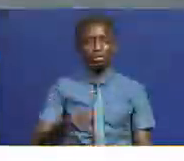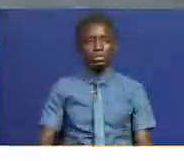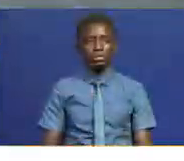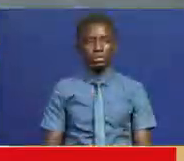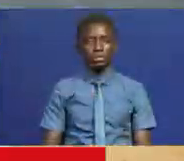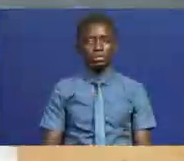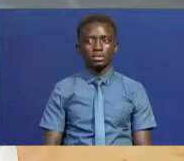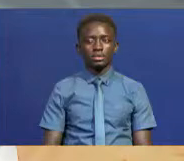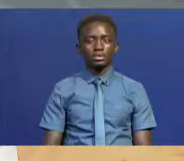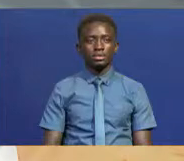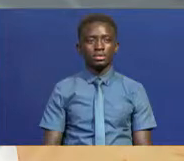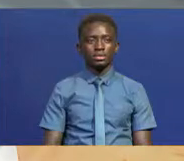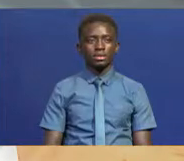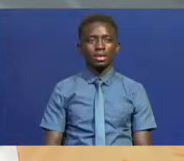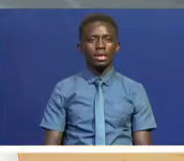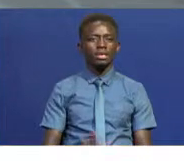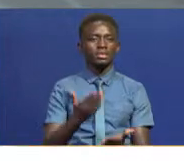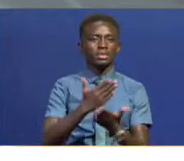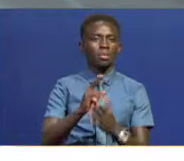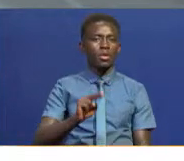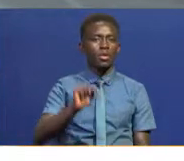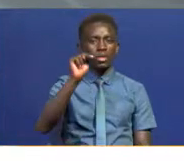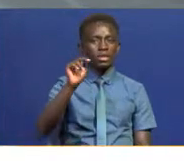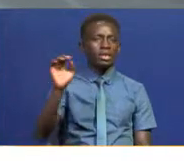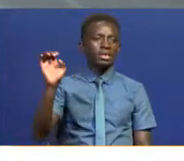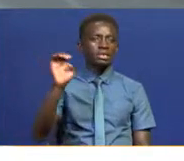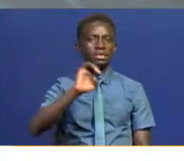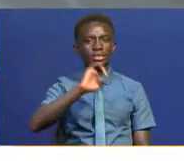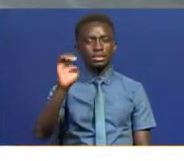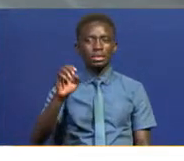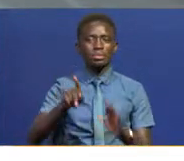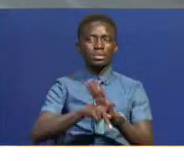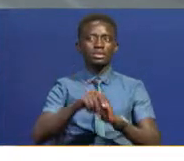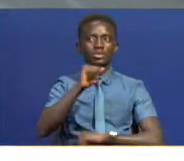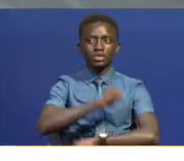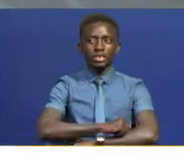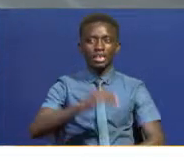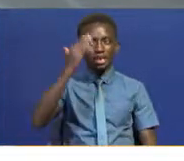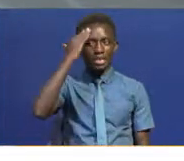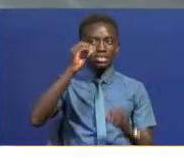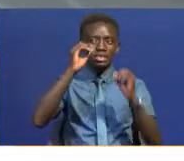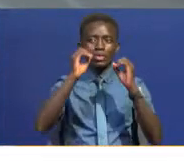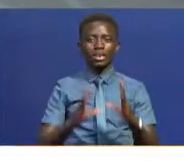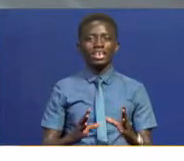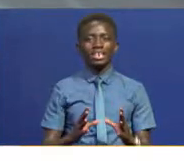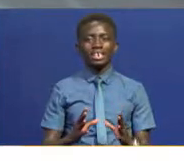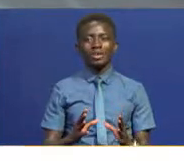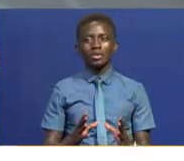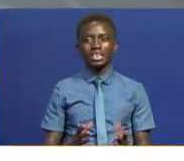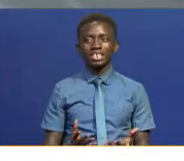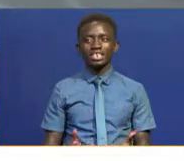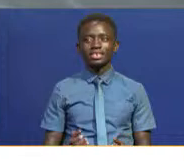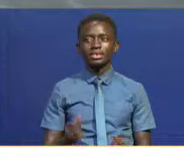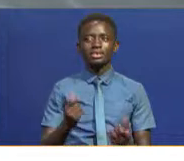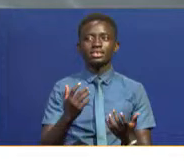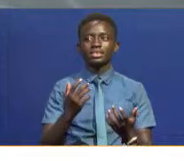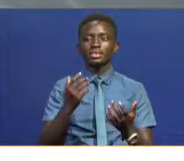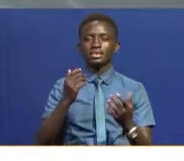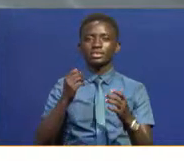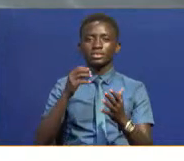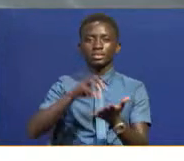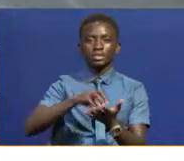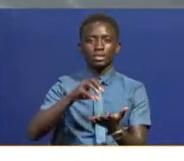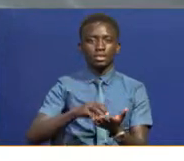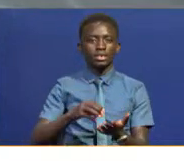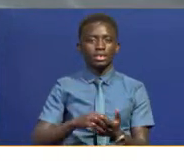A section of Northeastern Kenya Primary School Head Teachers Association want the government to improve the security situation for